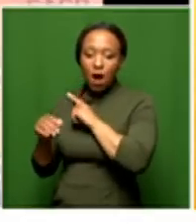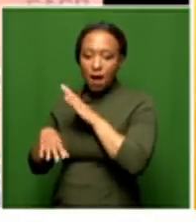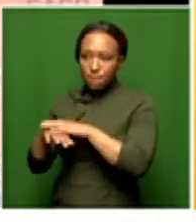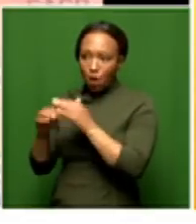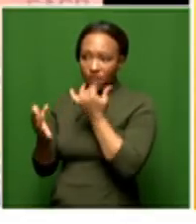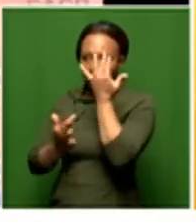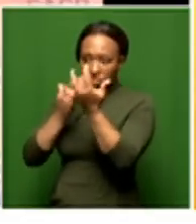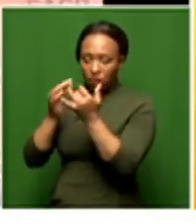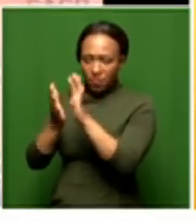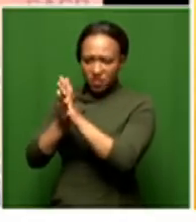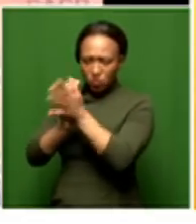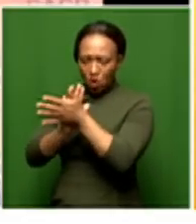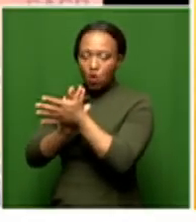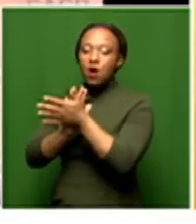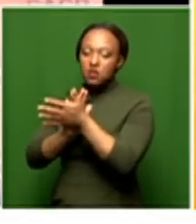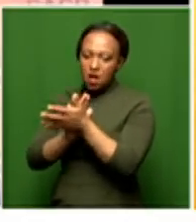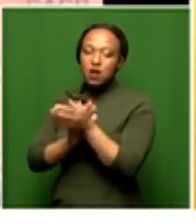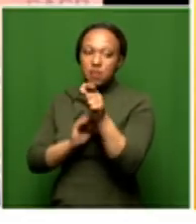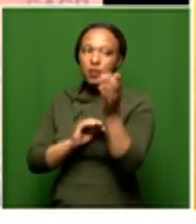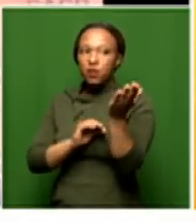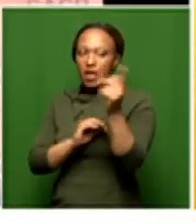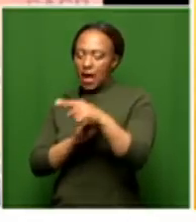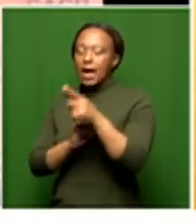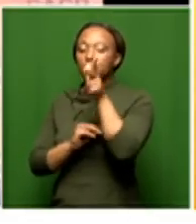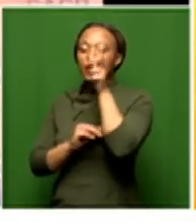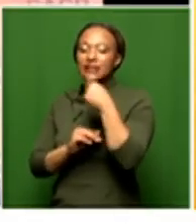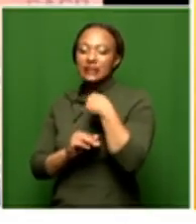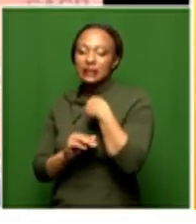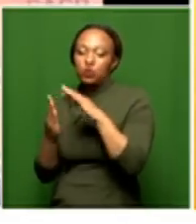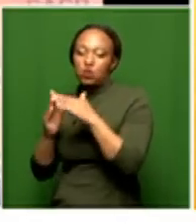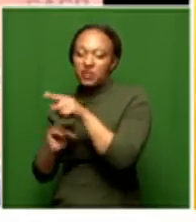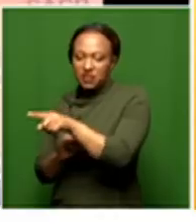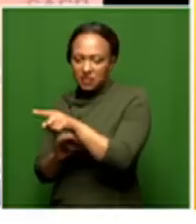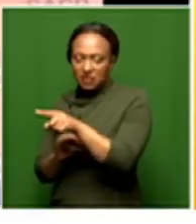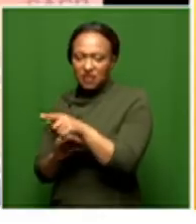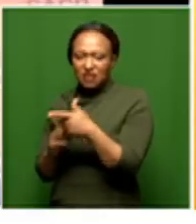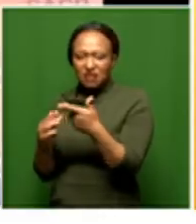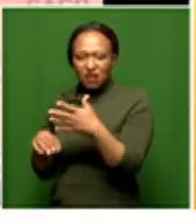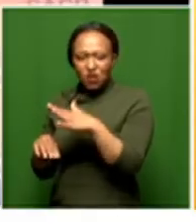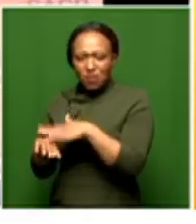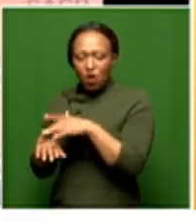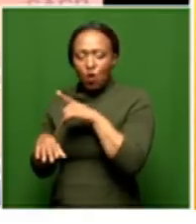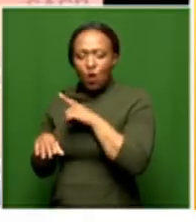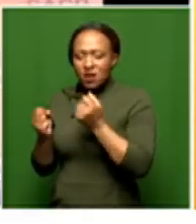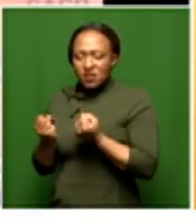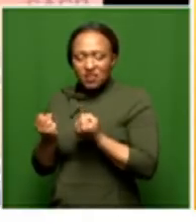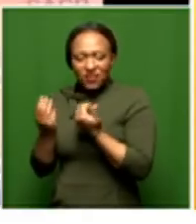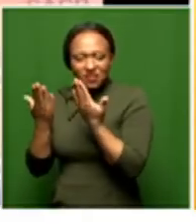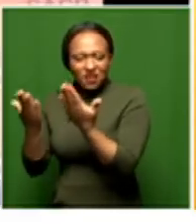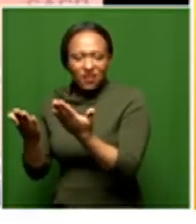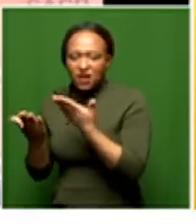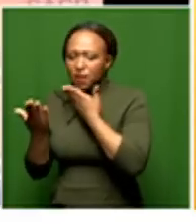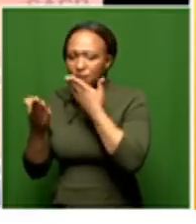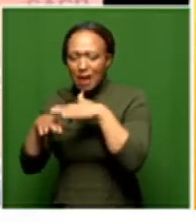destruction, the more people will listen. And one can assume that it almost boils down to the lack of service delivery. The